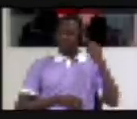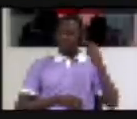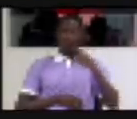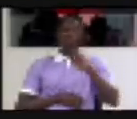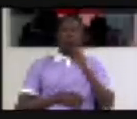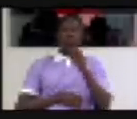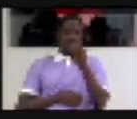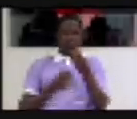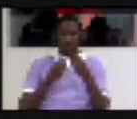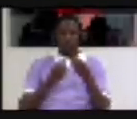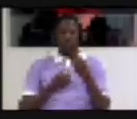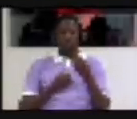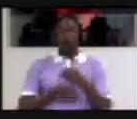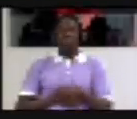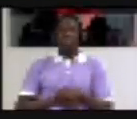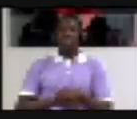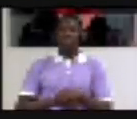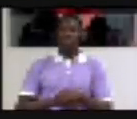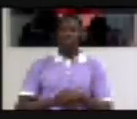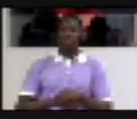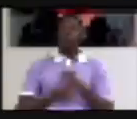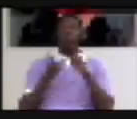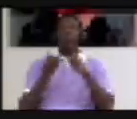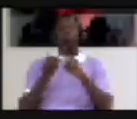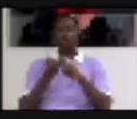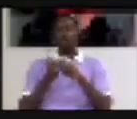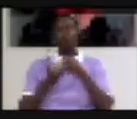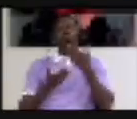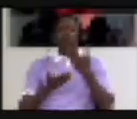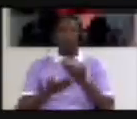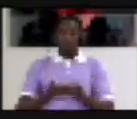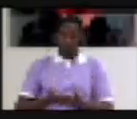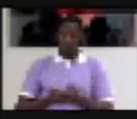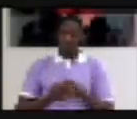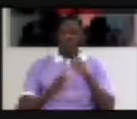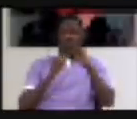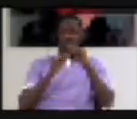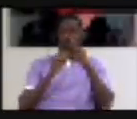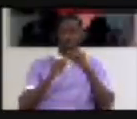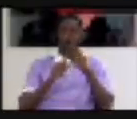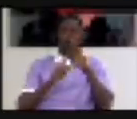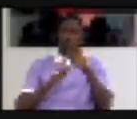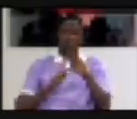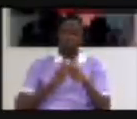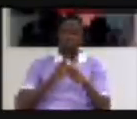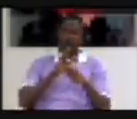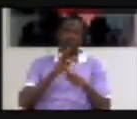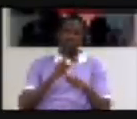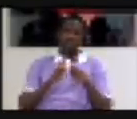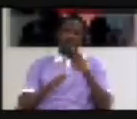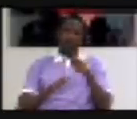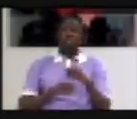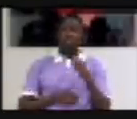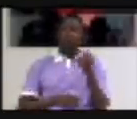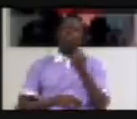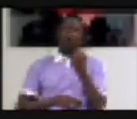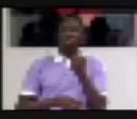us. Also, please speak slowly because your testimony is actually